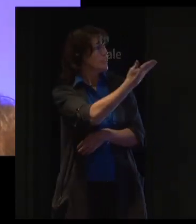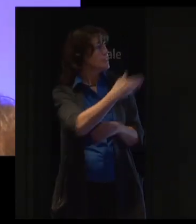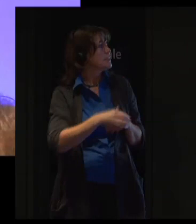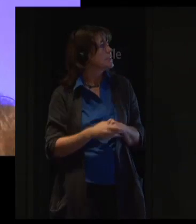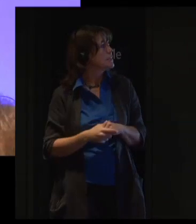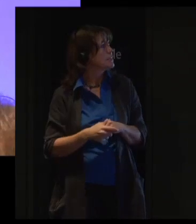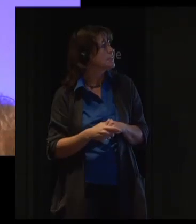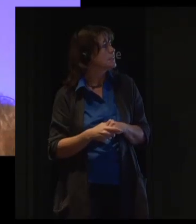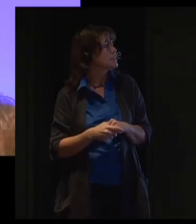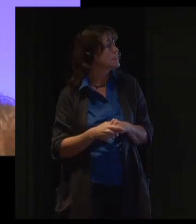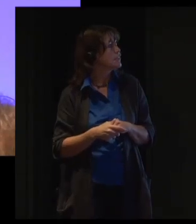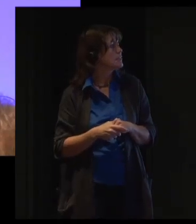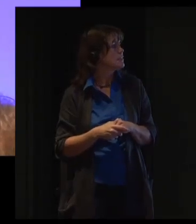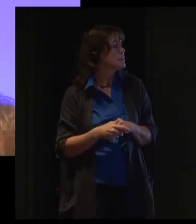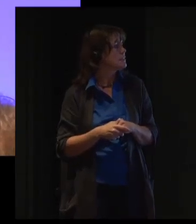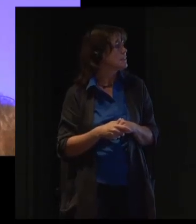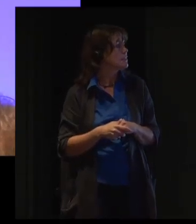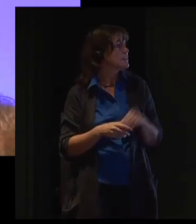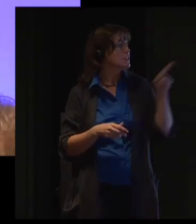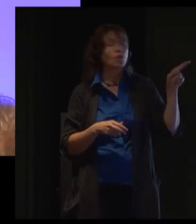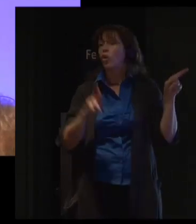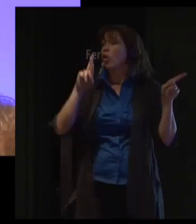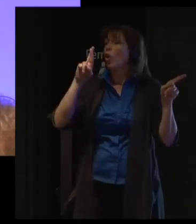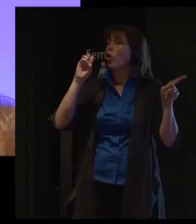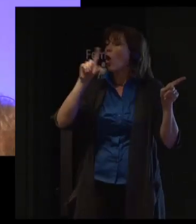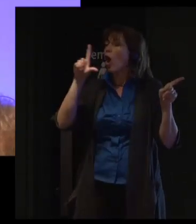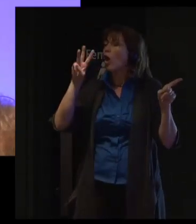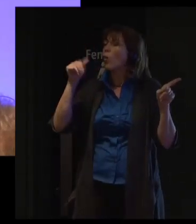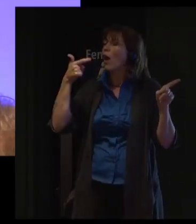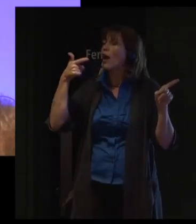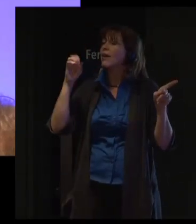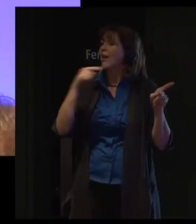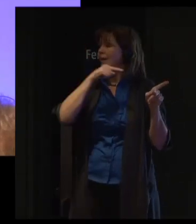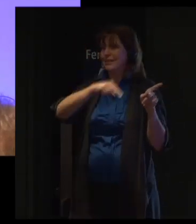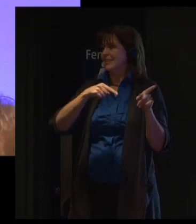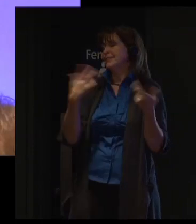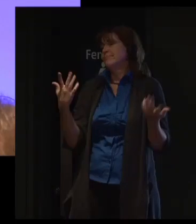www.rollwagerl.de. This is unfortunately in German only. I apologize about that.